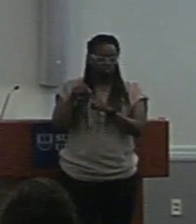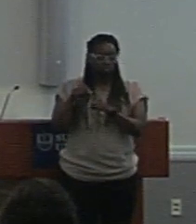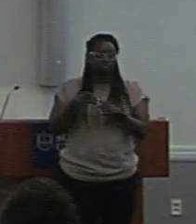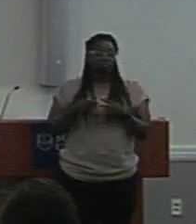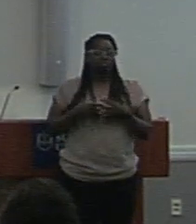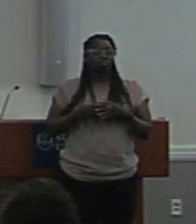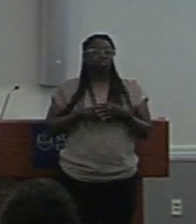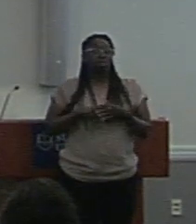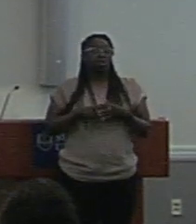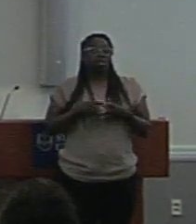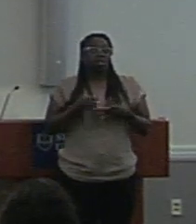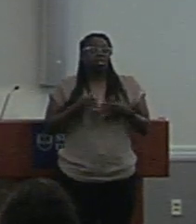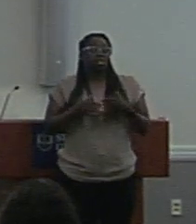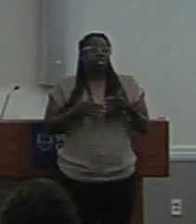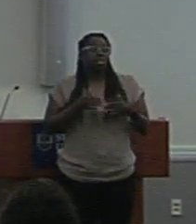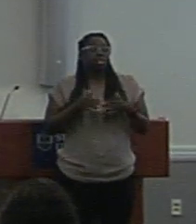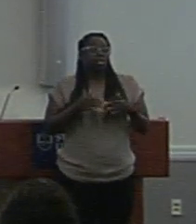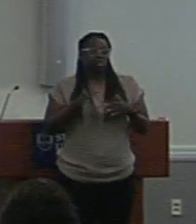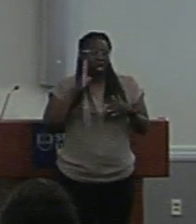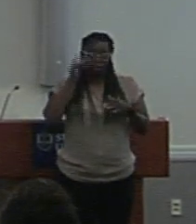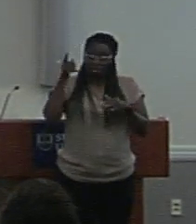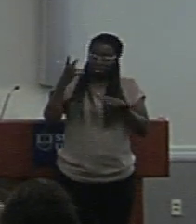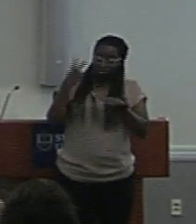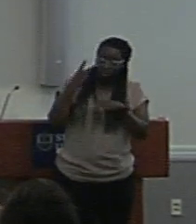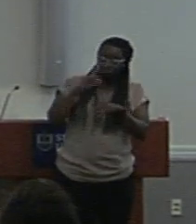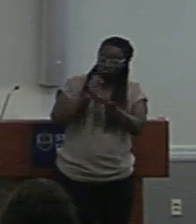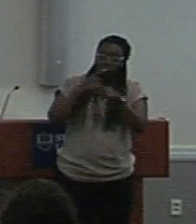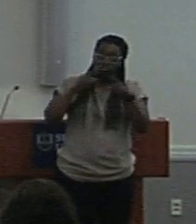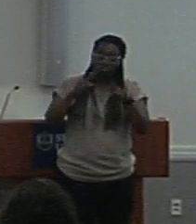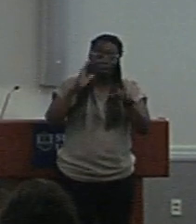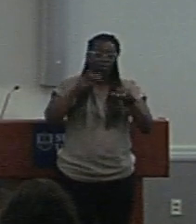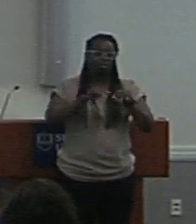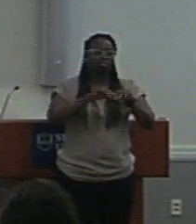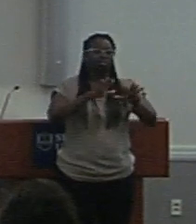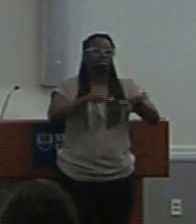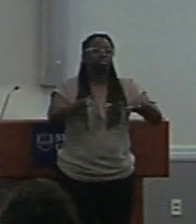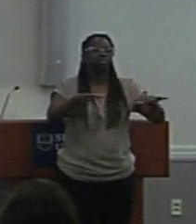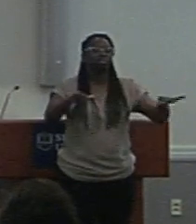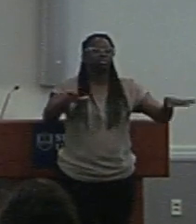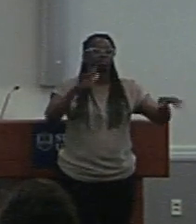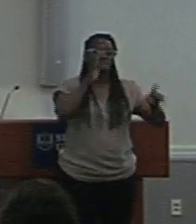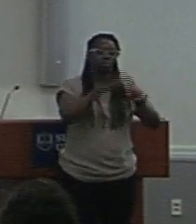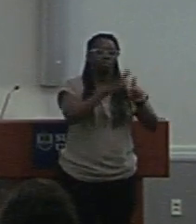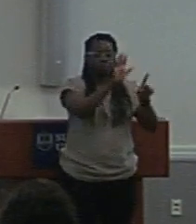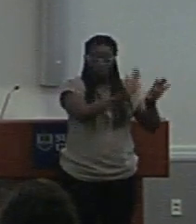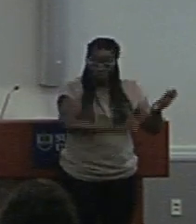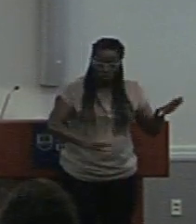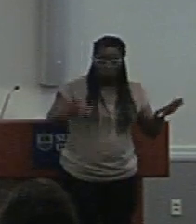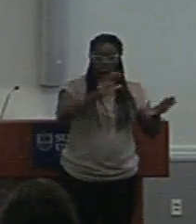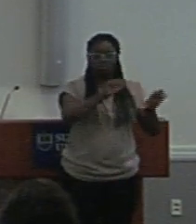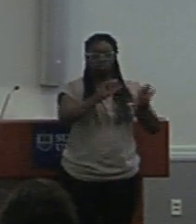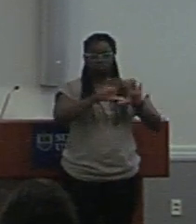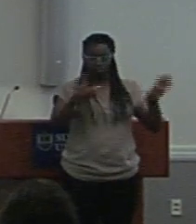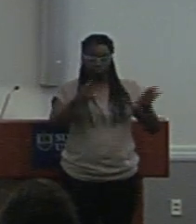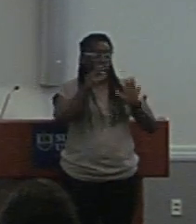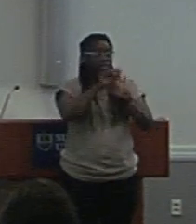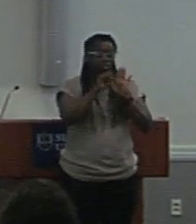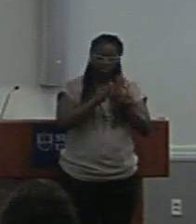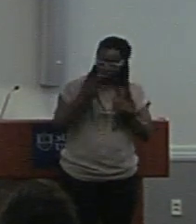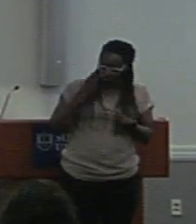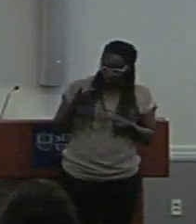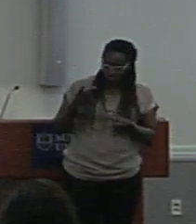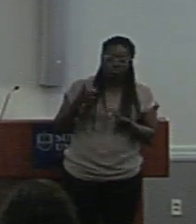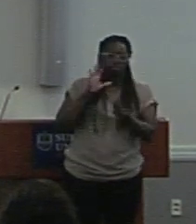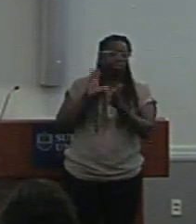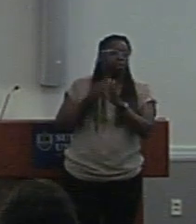ordinance will become a template statewide, and that's good. Today at the State House, there's a wheelchair warranty